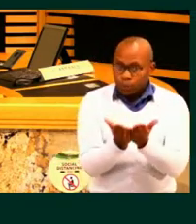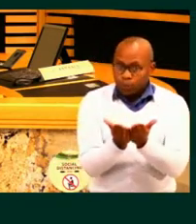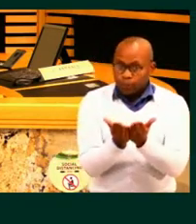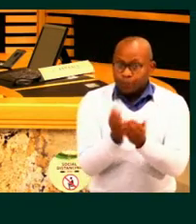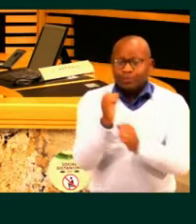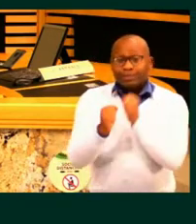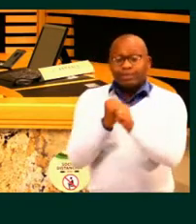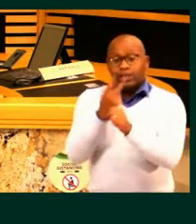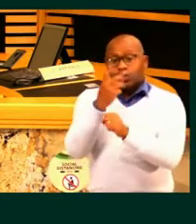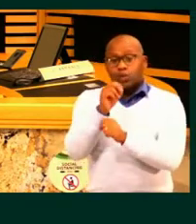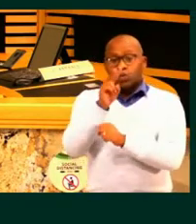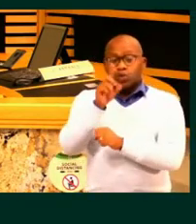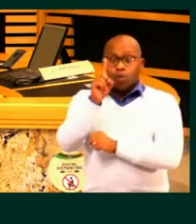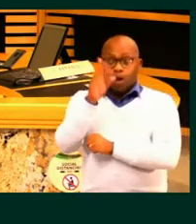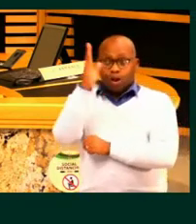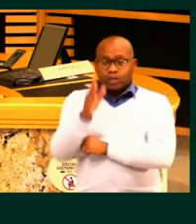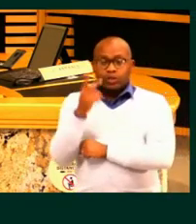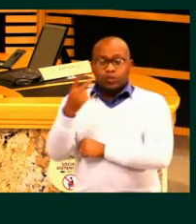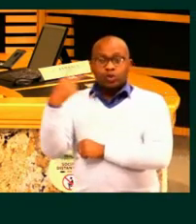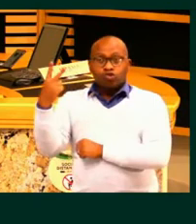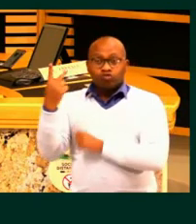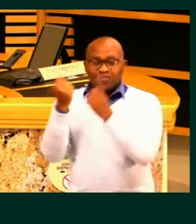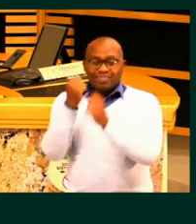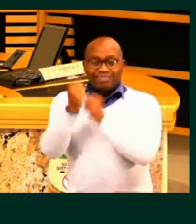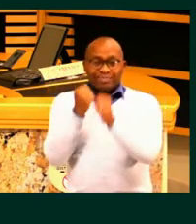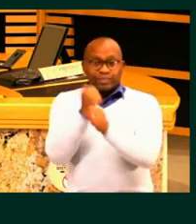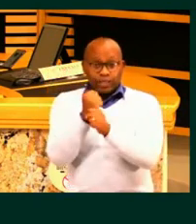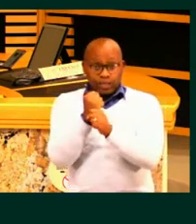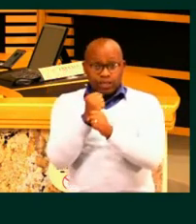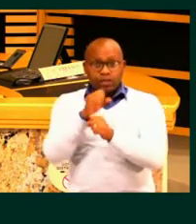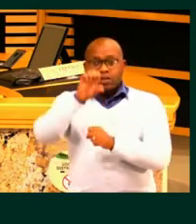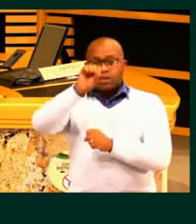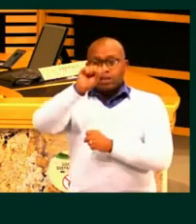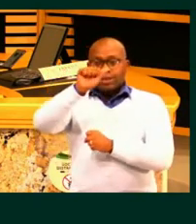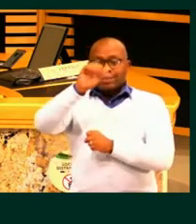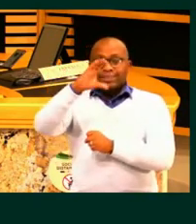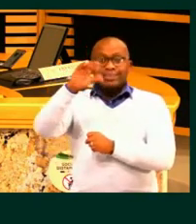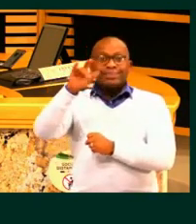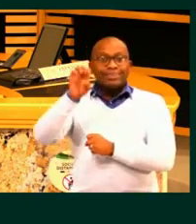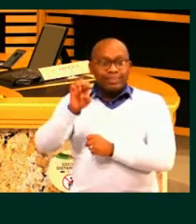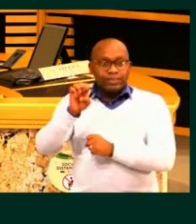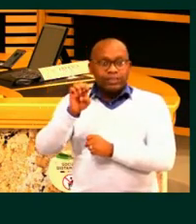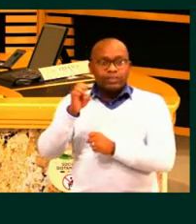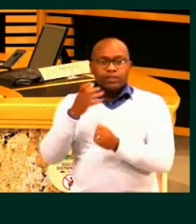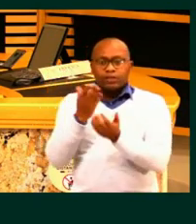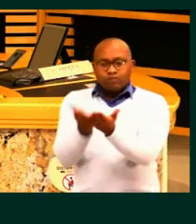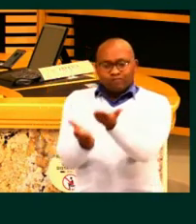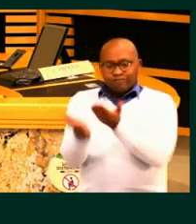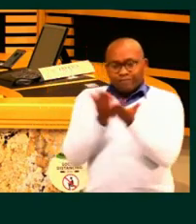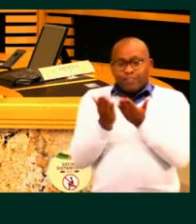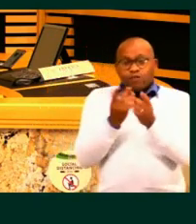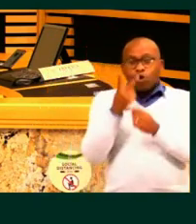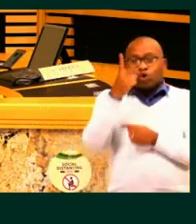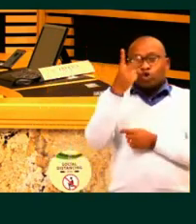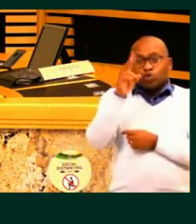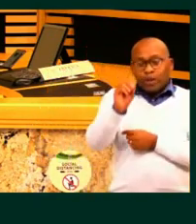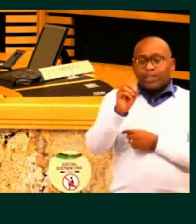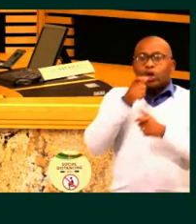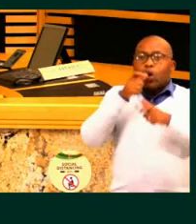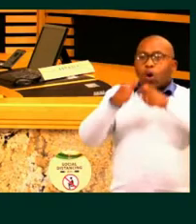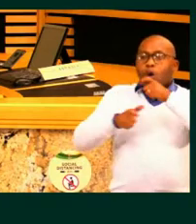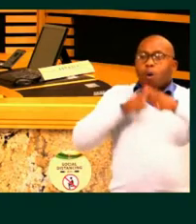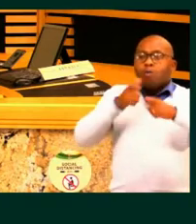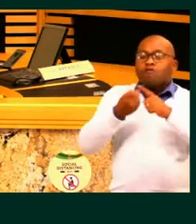2021-22 financial year the South African Council of Educators received 20 complaints from the Eastern Cape all